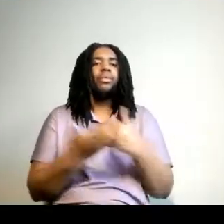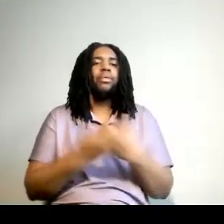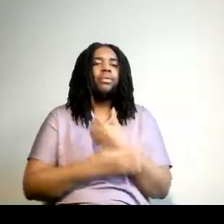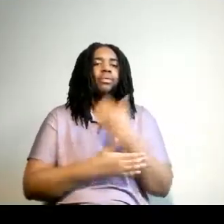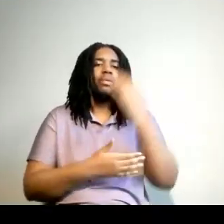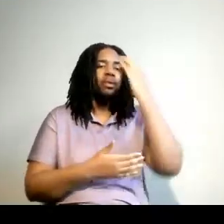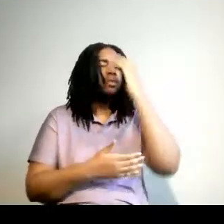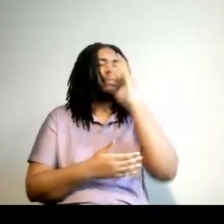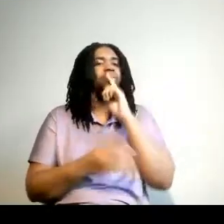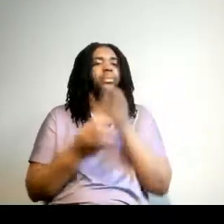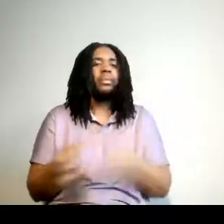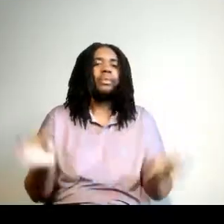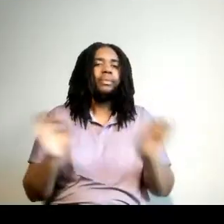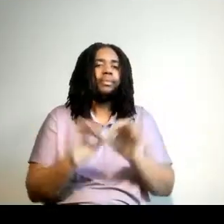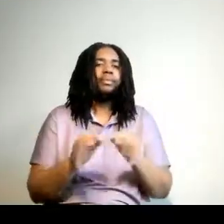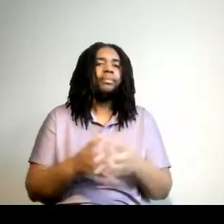critical.